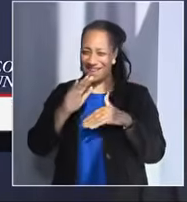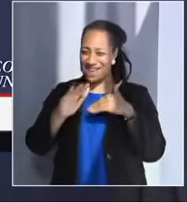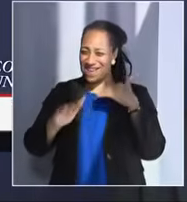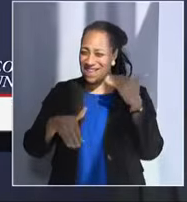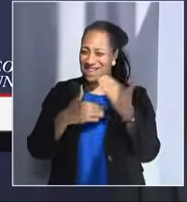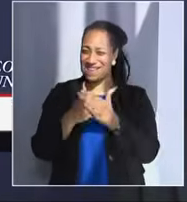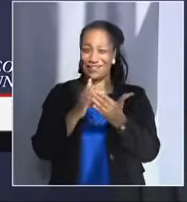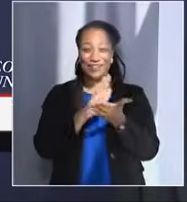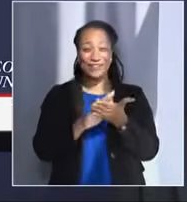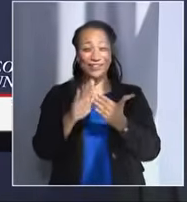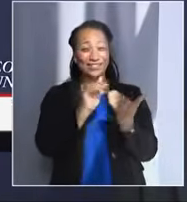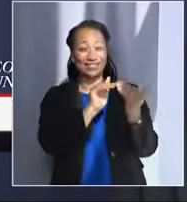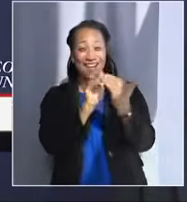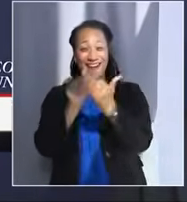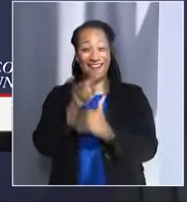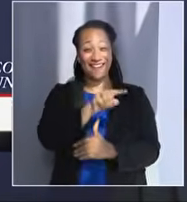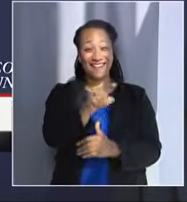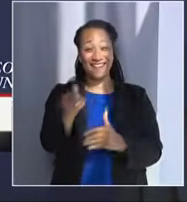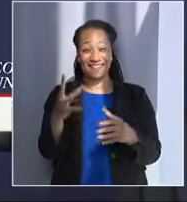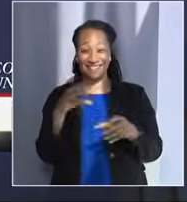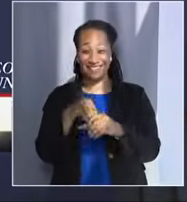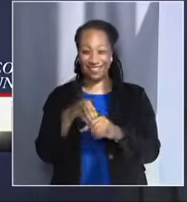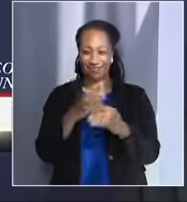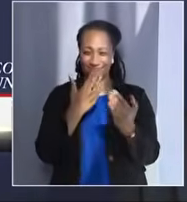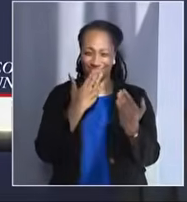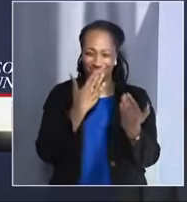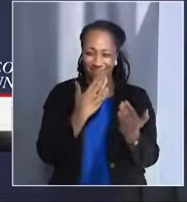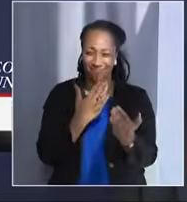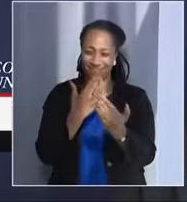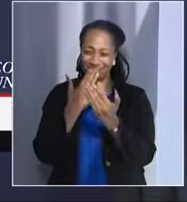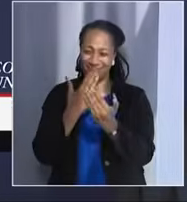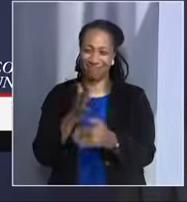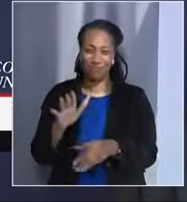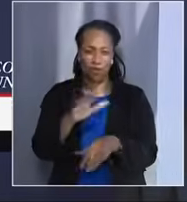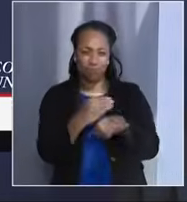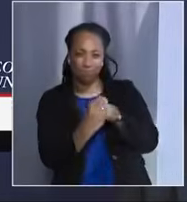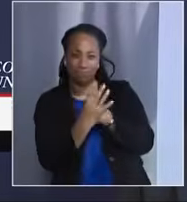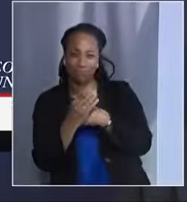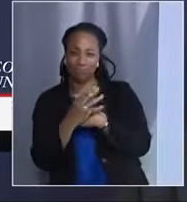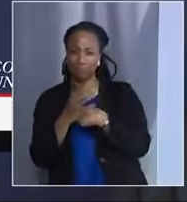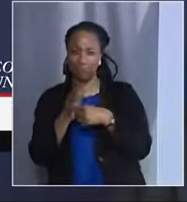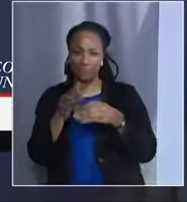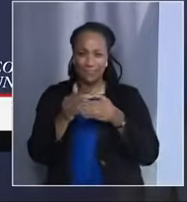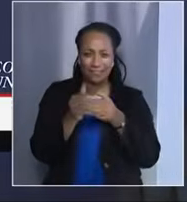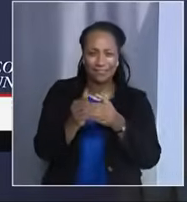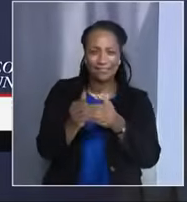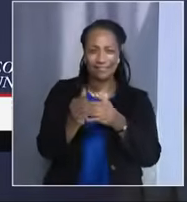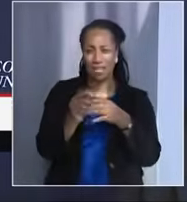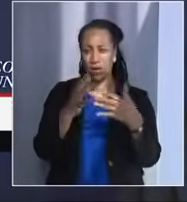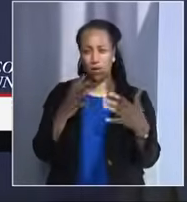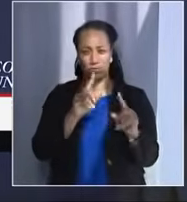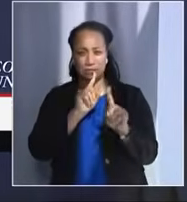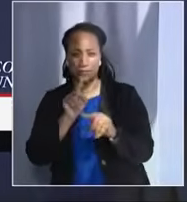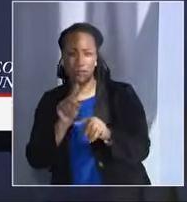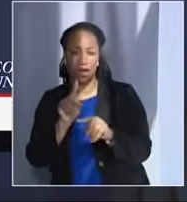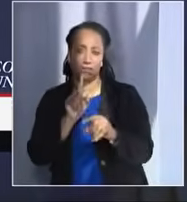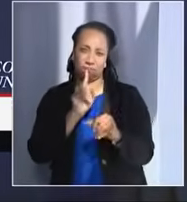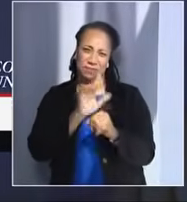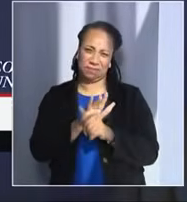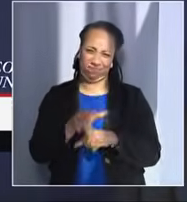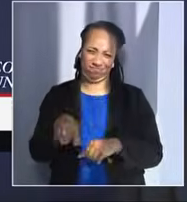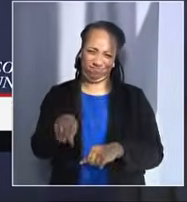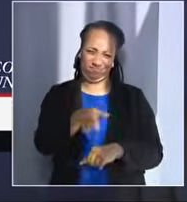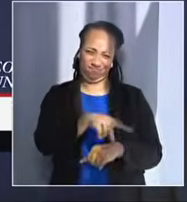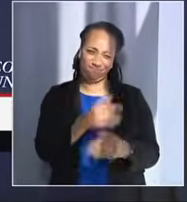entire university for your leadership, collaboration, dedication through this effort. This project stands as a testament to